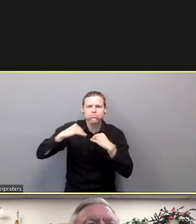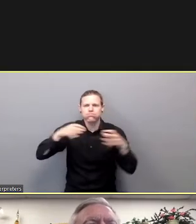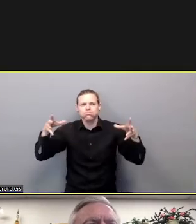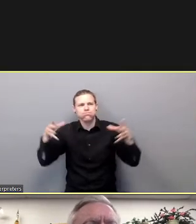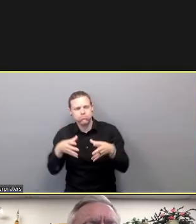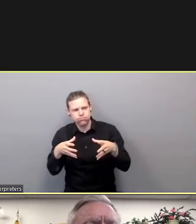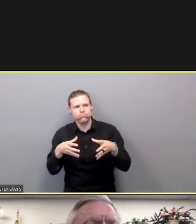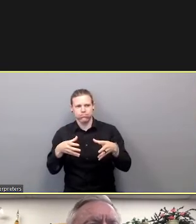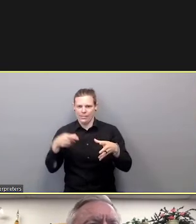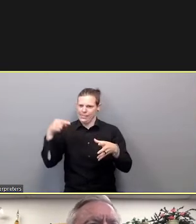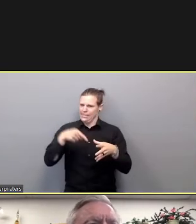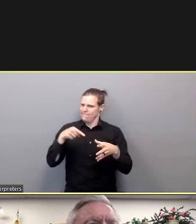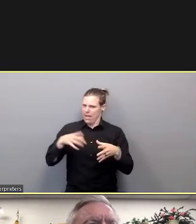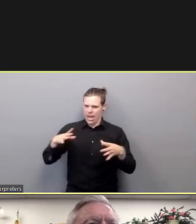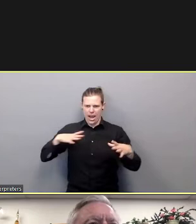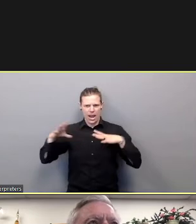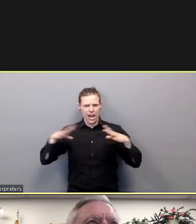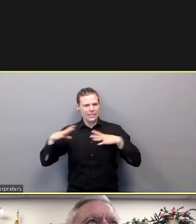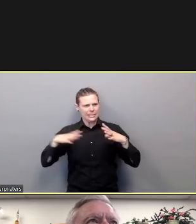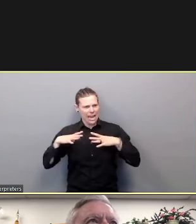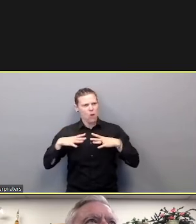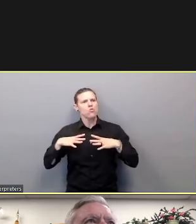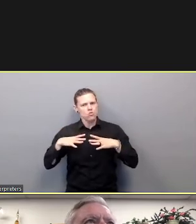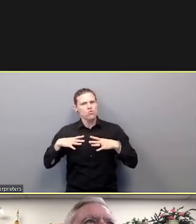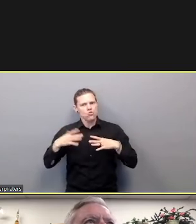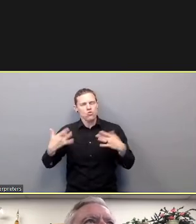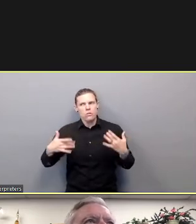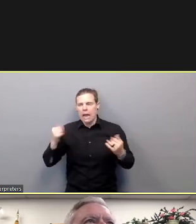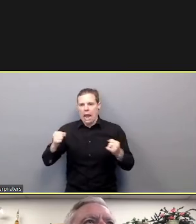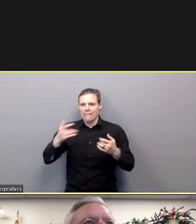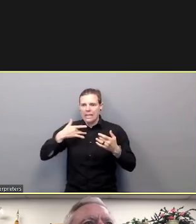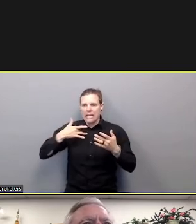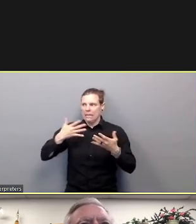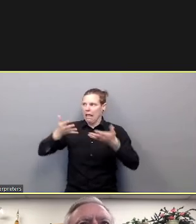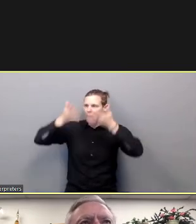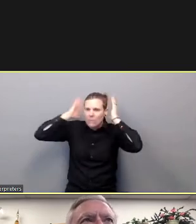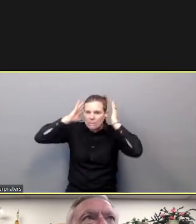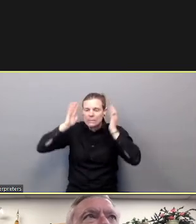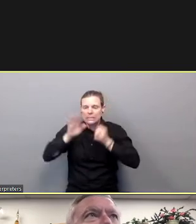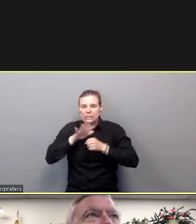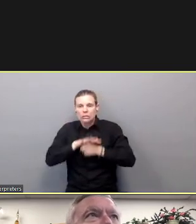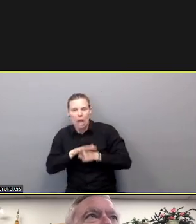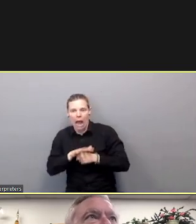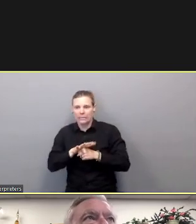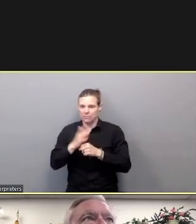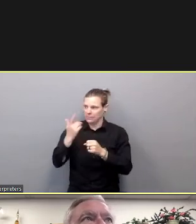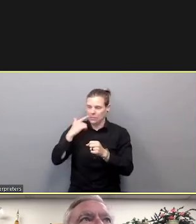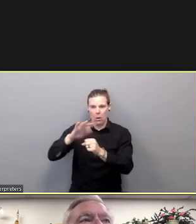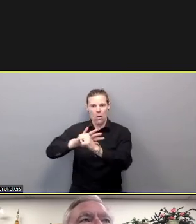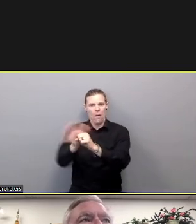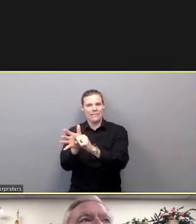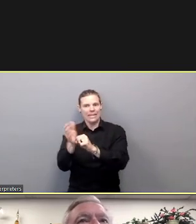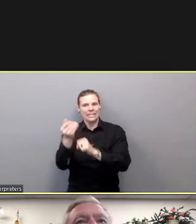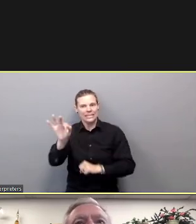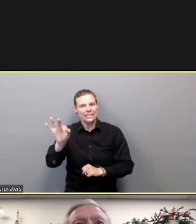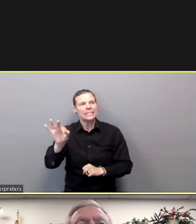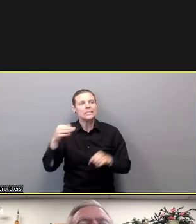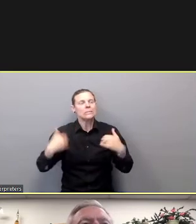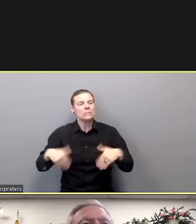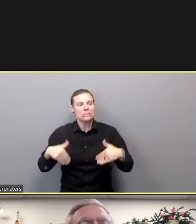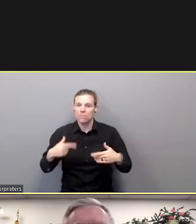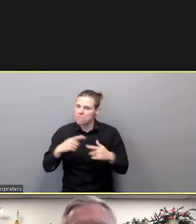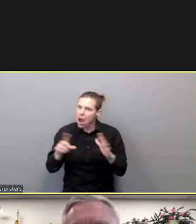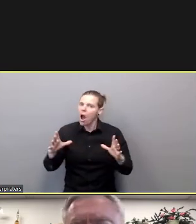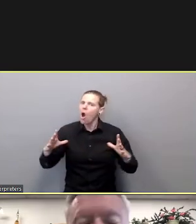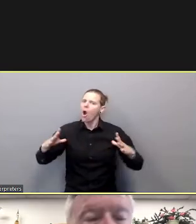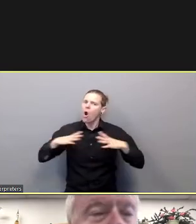weekends stressful for some of us, but each of us got some time off, and except for Christine, I think, who was on call.